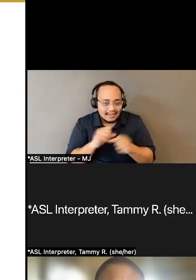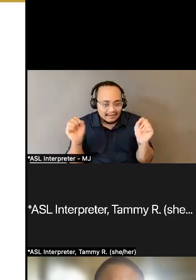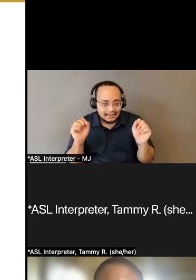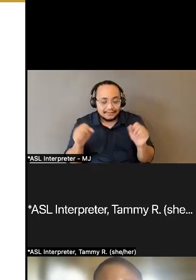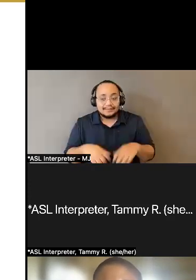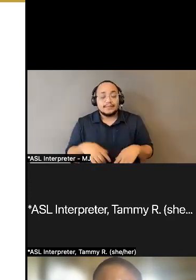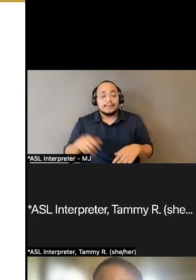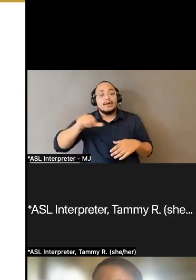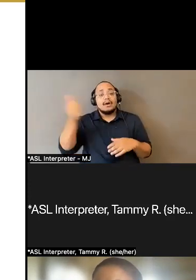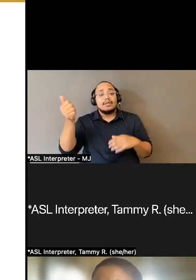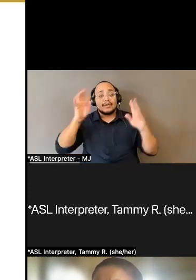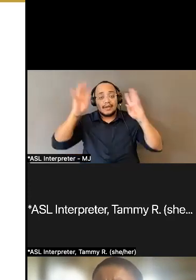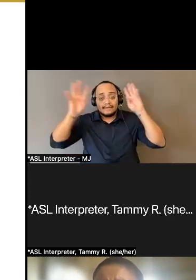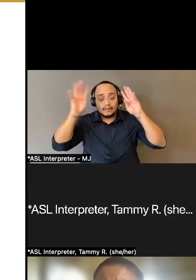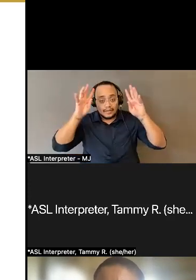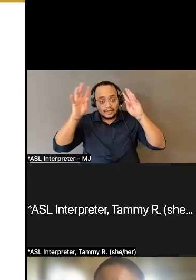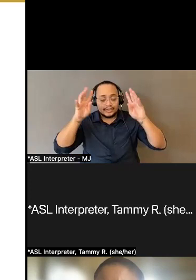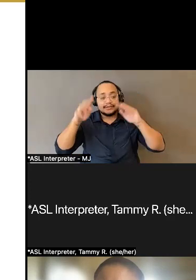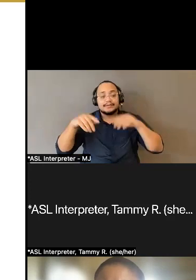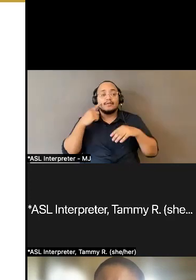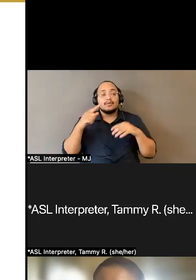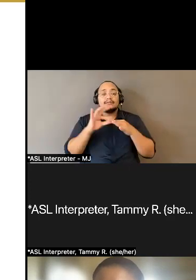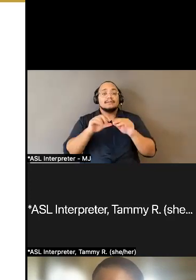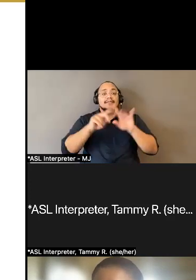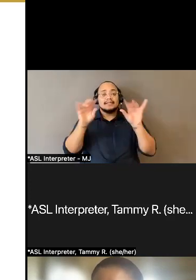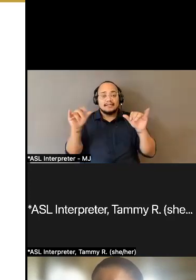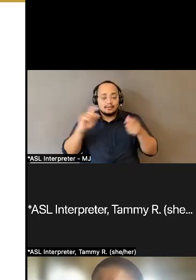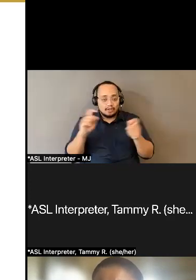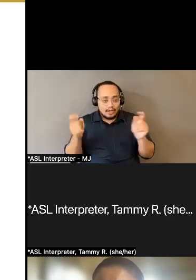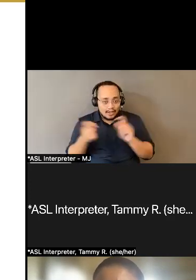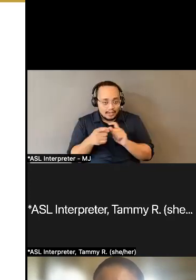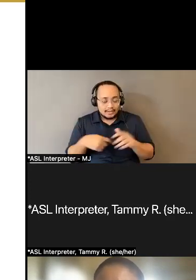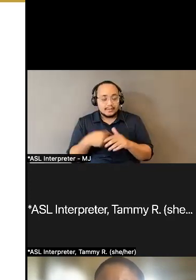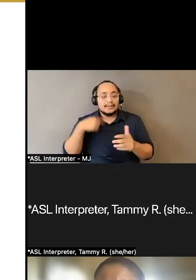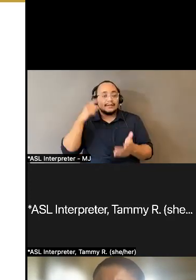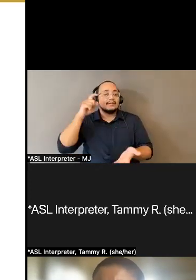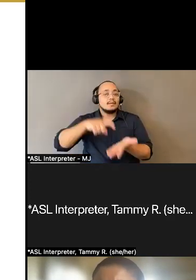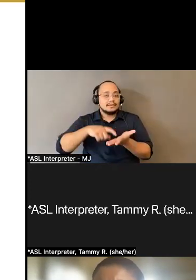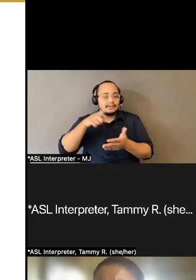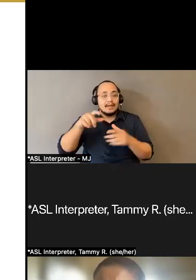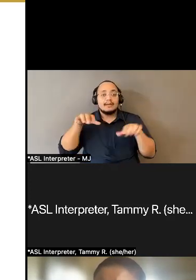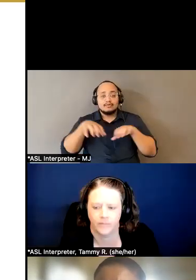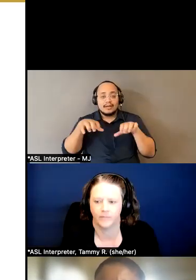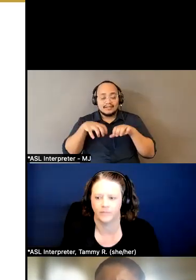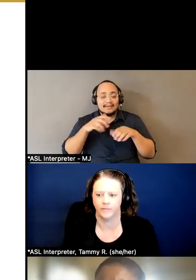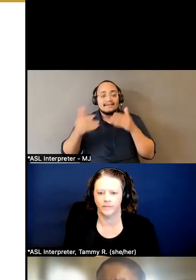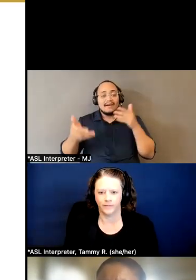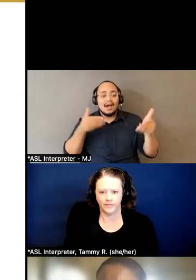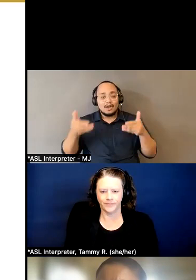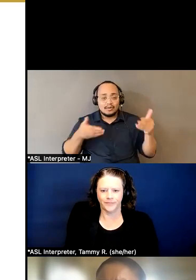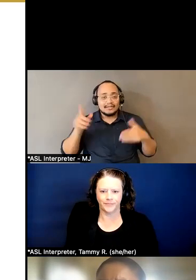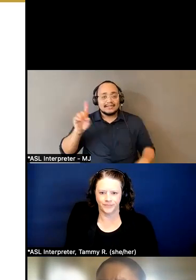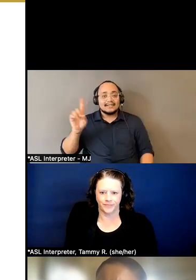The other innovation related to systems change identified in this needs assessment is the practice of hiring